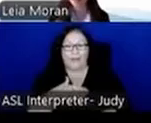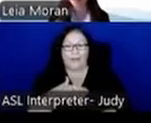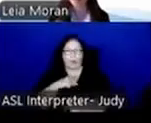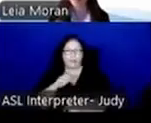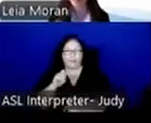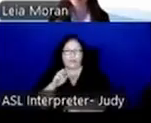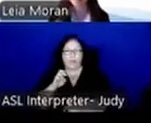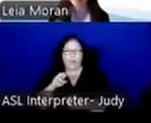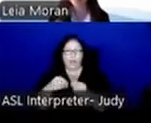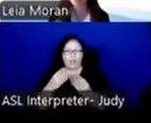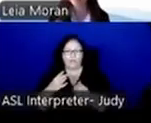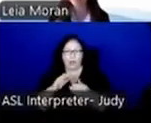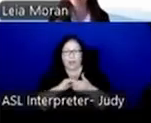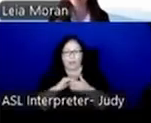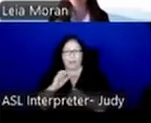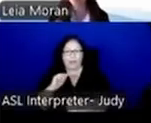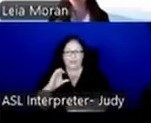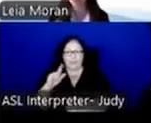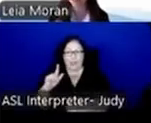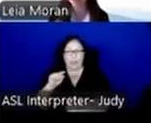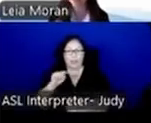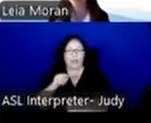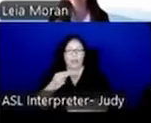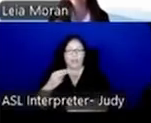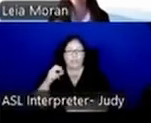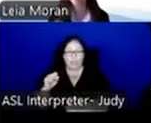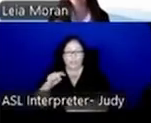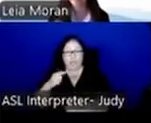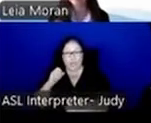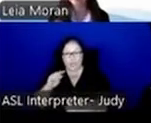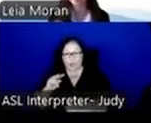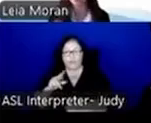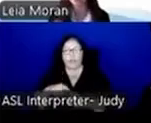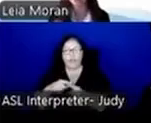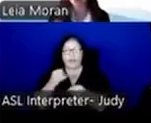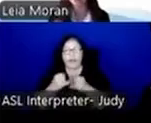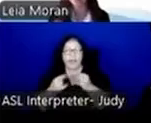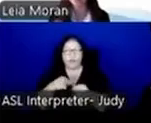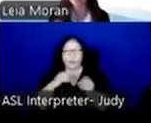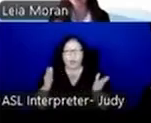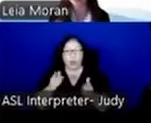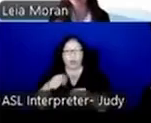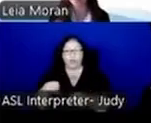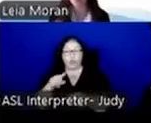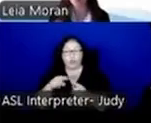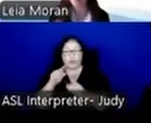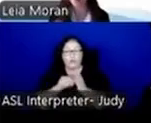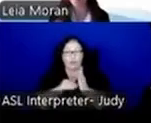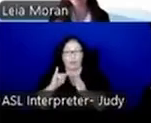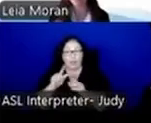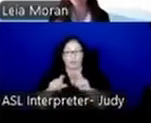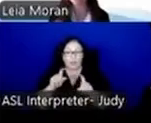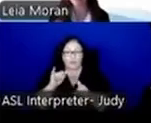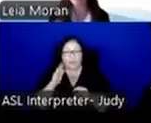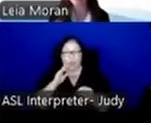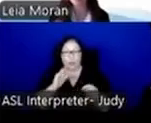caregivercollaborative@acl.hhs.gov. And then lastly, we encourage you all to fill out the survey that will pop up as you close out of the Zoom meeting. So we would love to hear